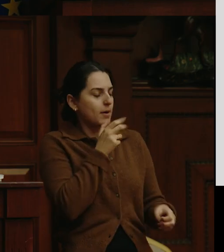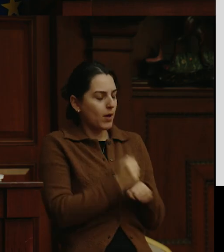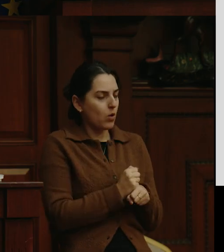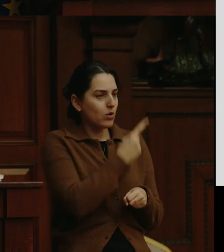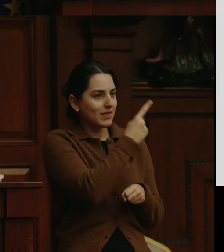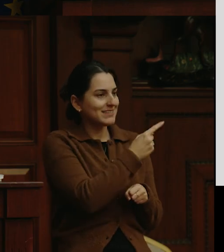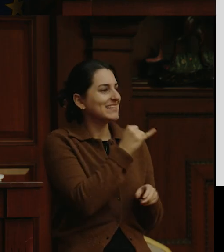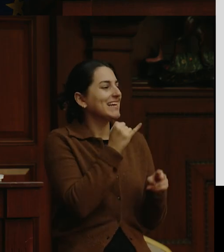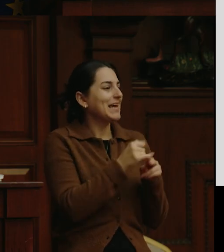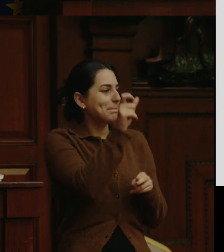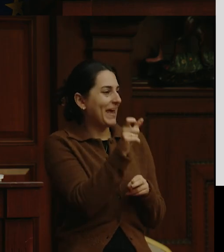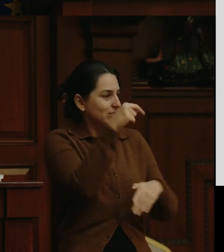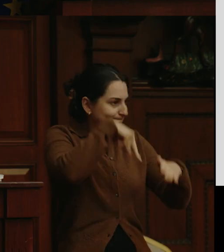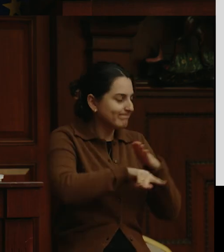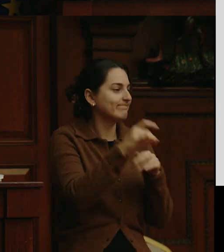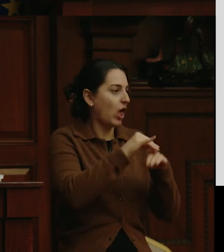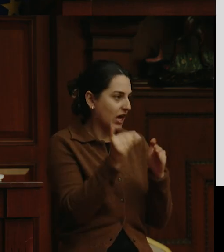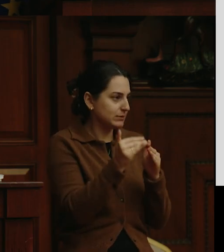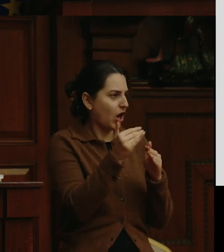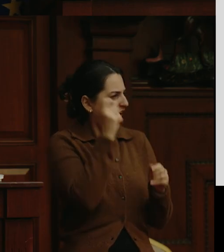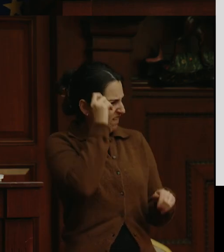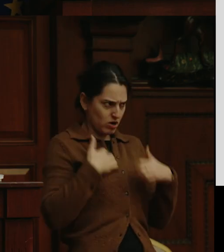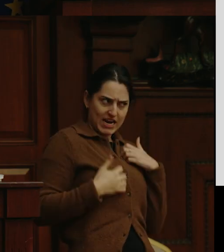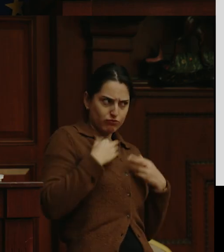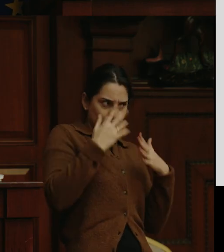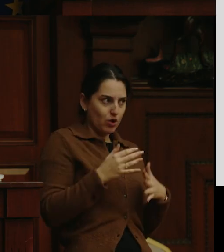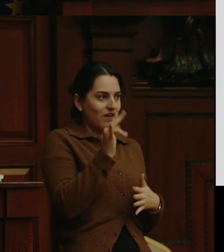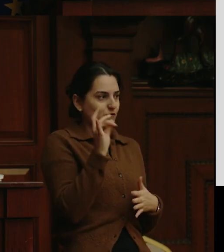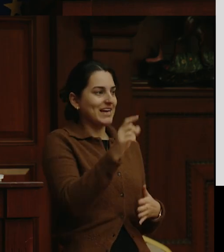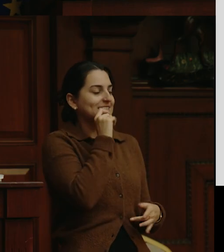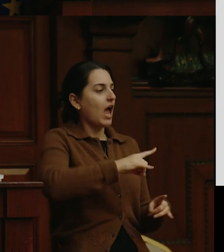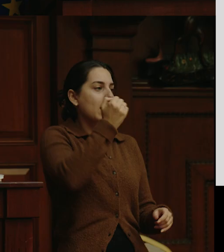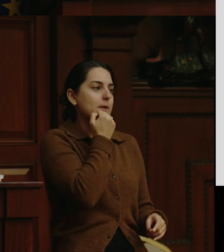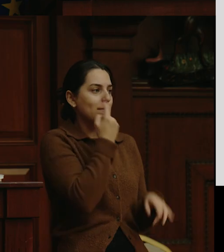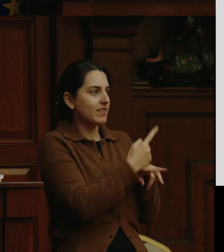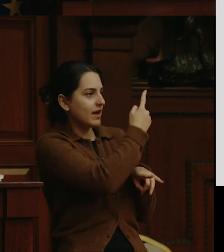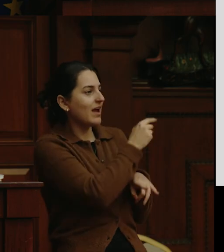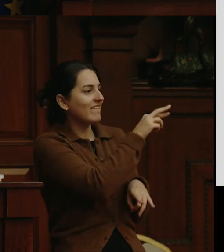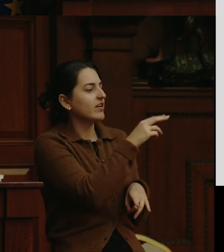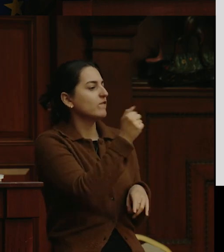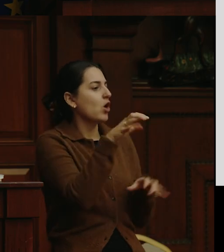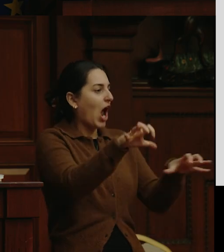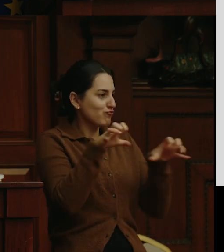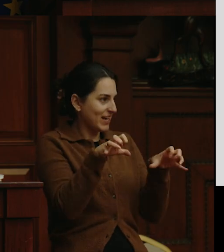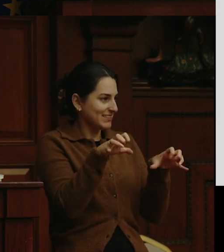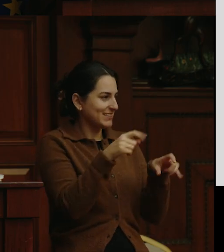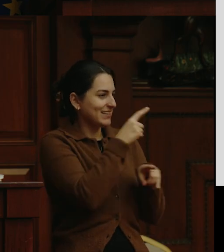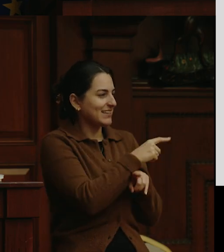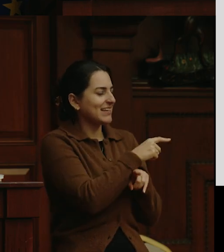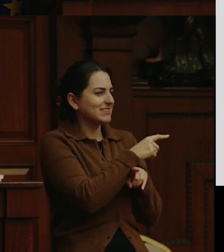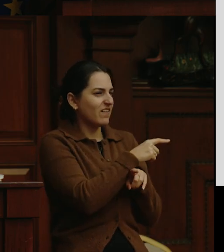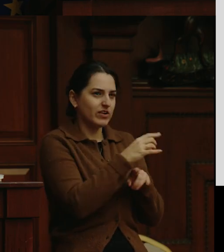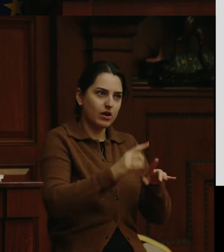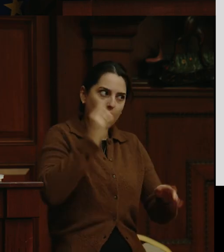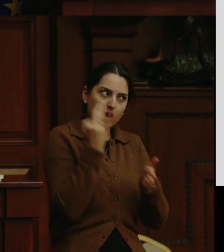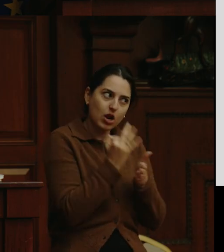the inpatient admissions, and I thought this was quite interesting. So as Frank said, the highest number there is rheumatoid arthritis, because rheumatoid is a